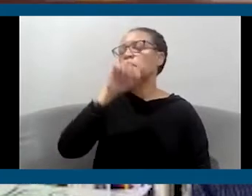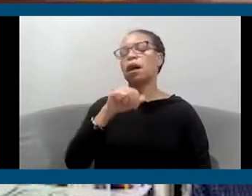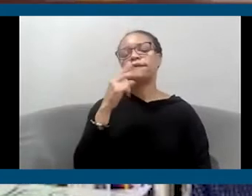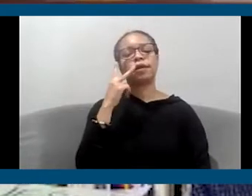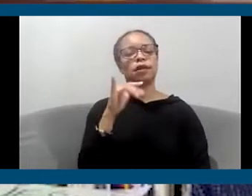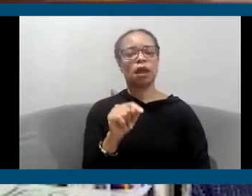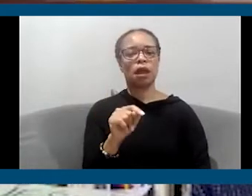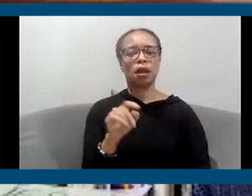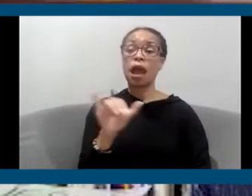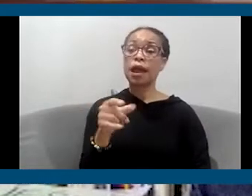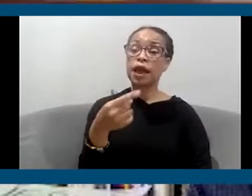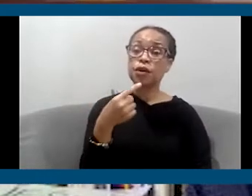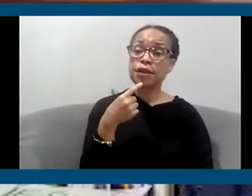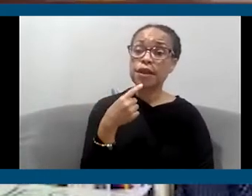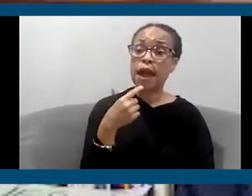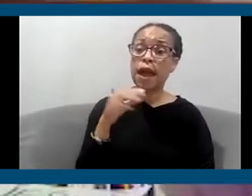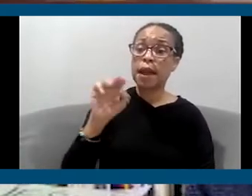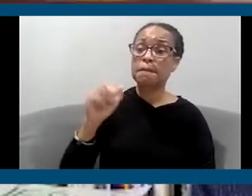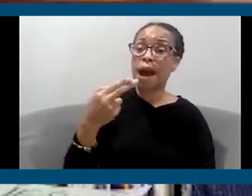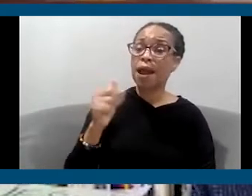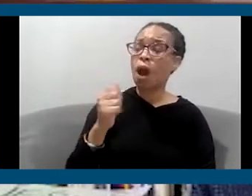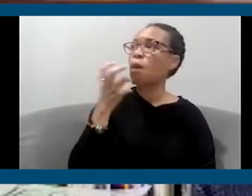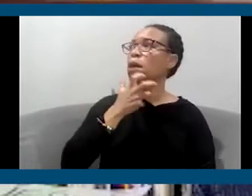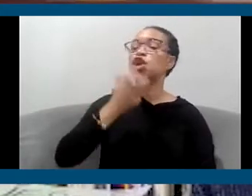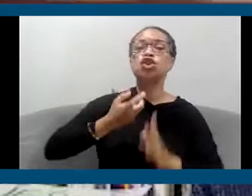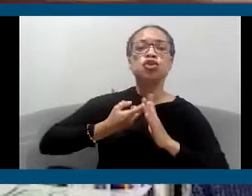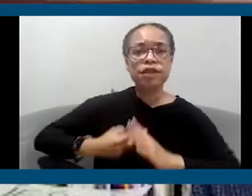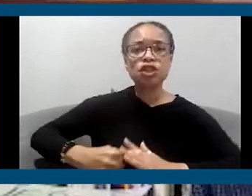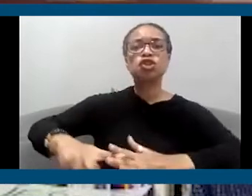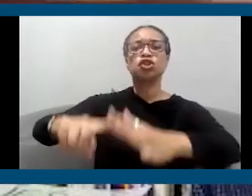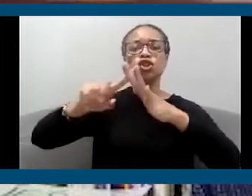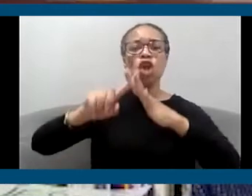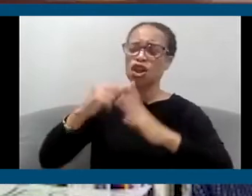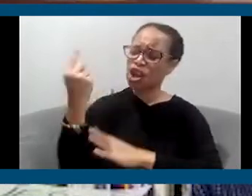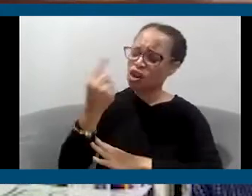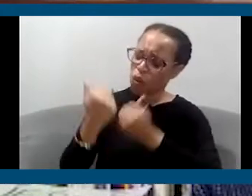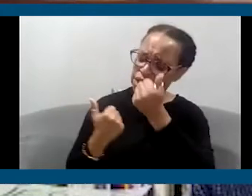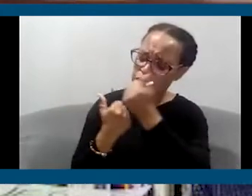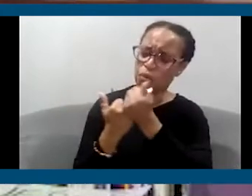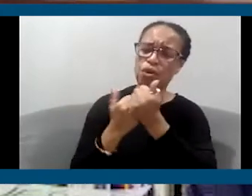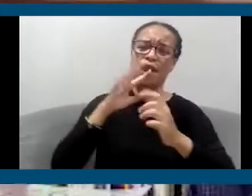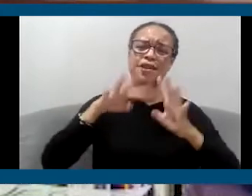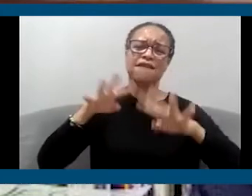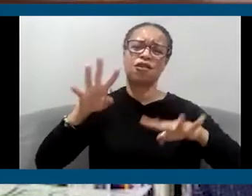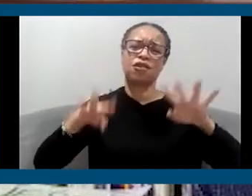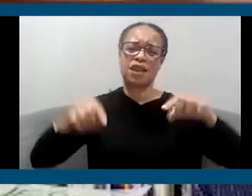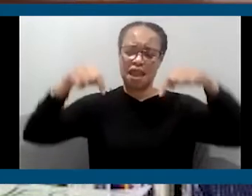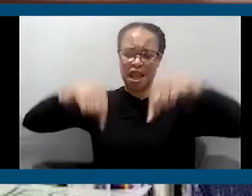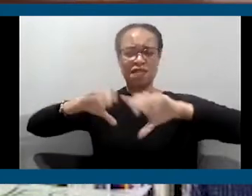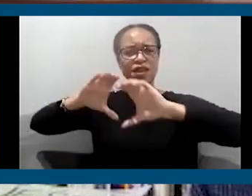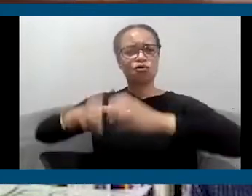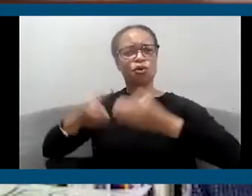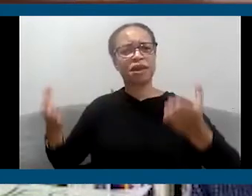been a pioneer in that sense. You've always supported diversity within our party here in Orange